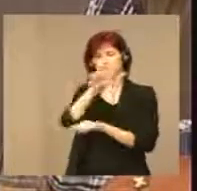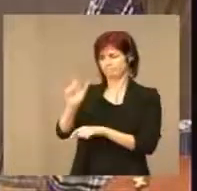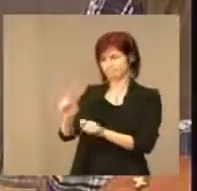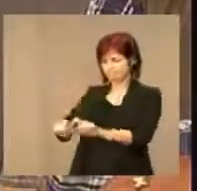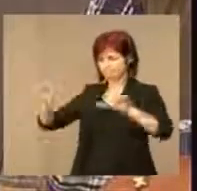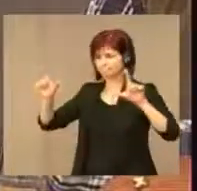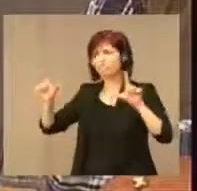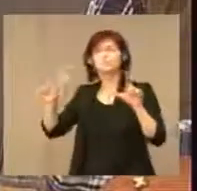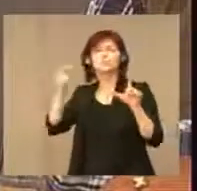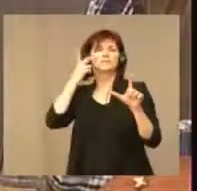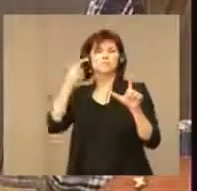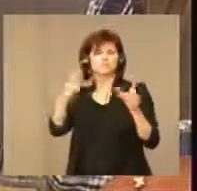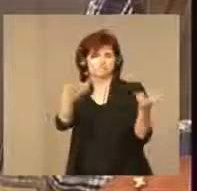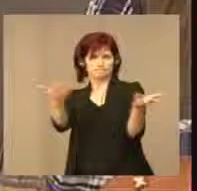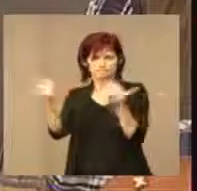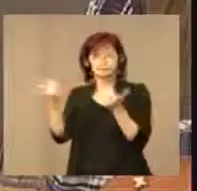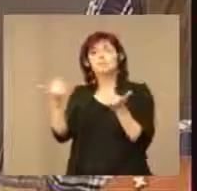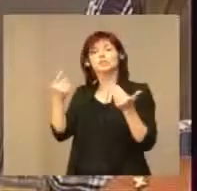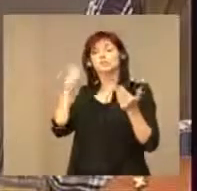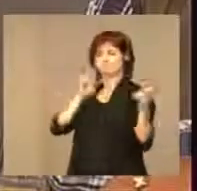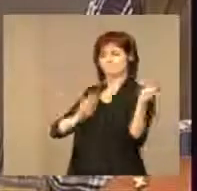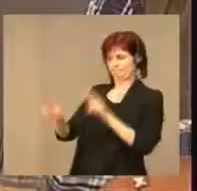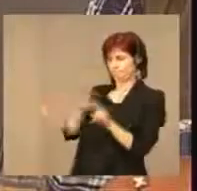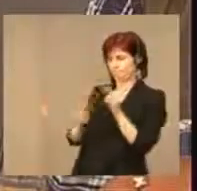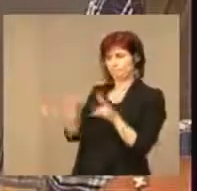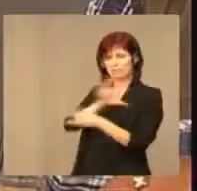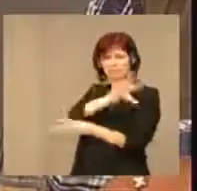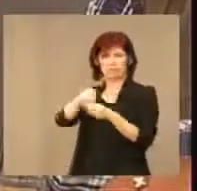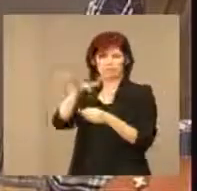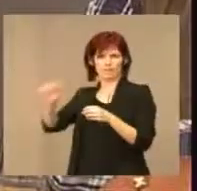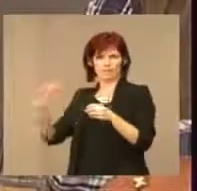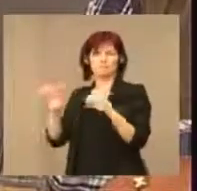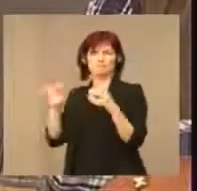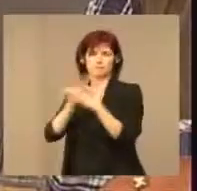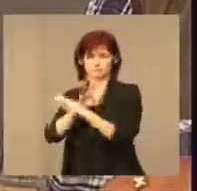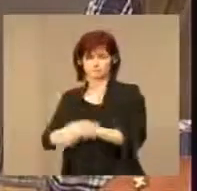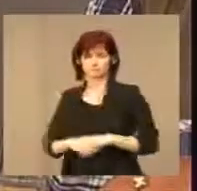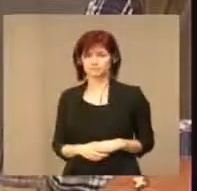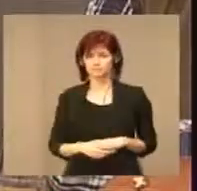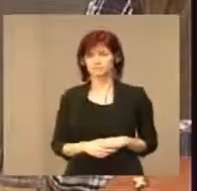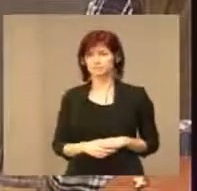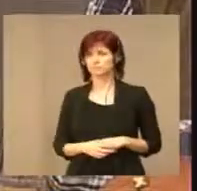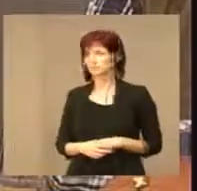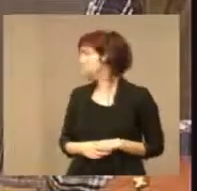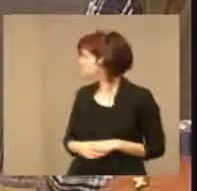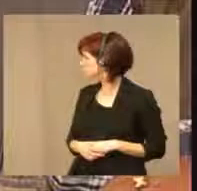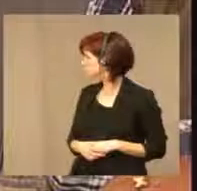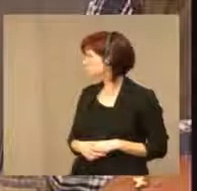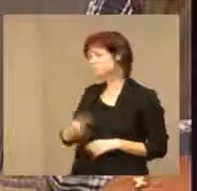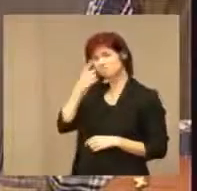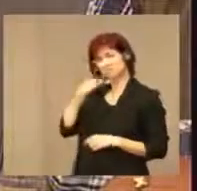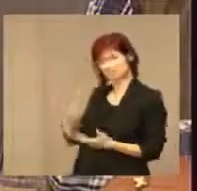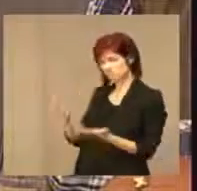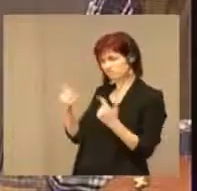encourage anybody and everybody to participate in that. Is that something you can tell us right now or